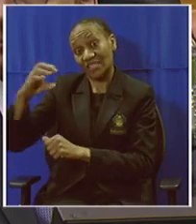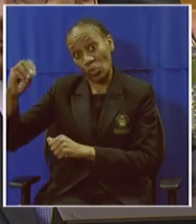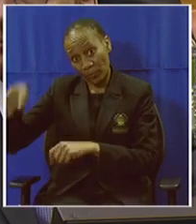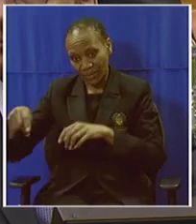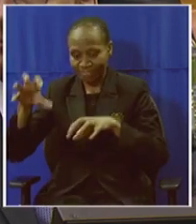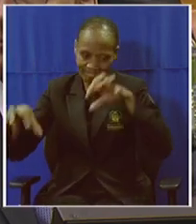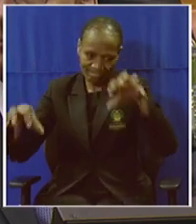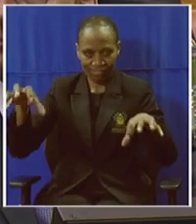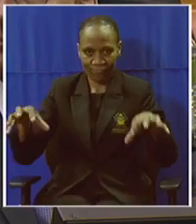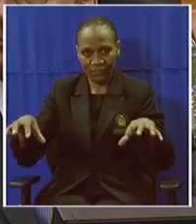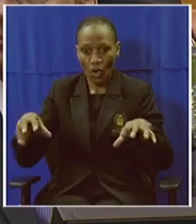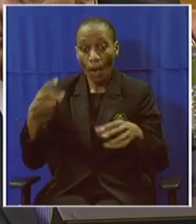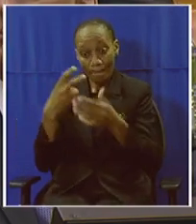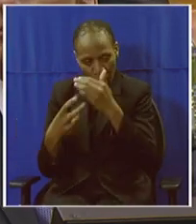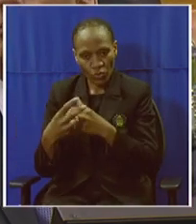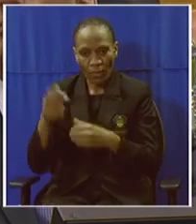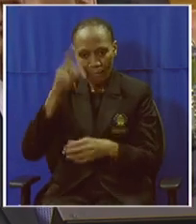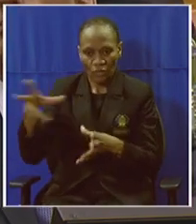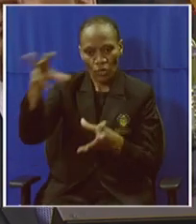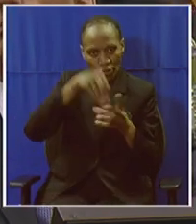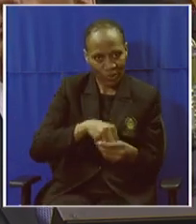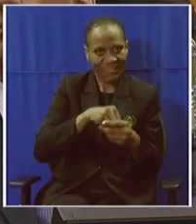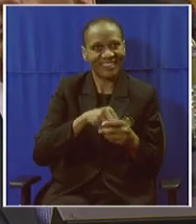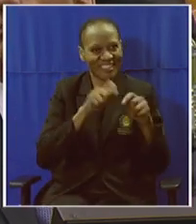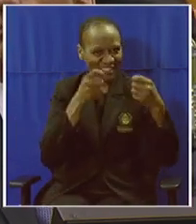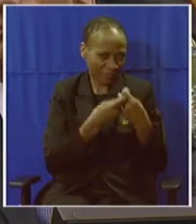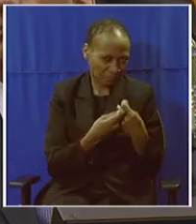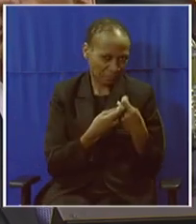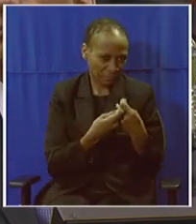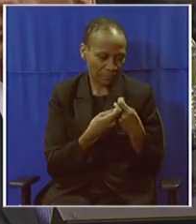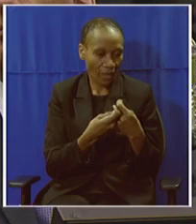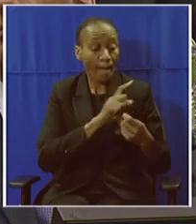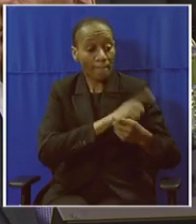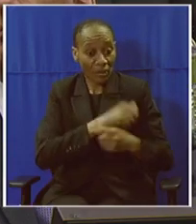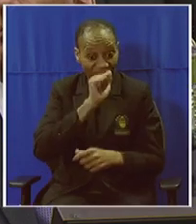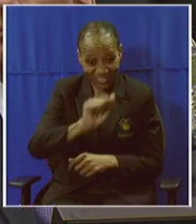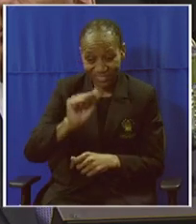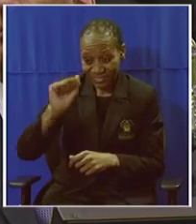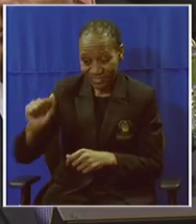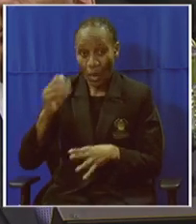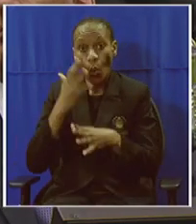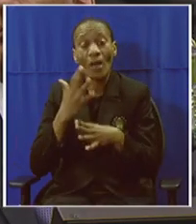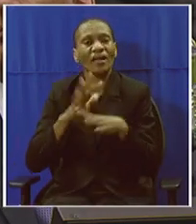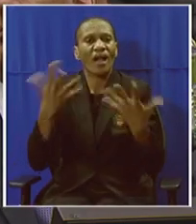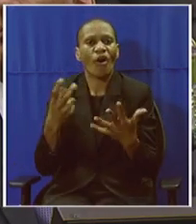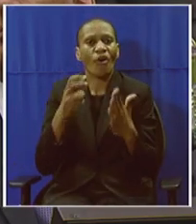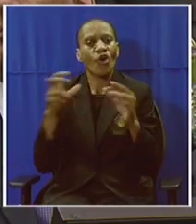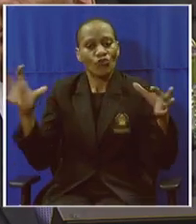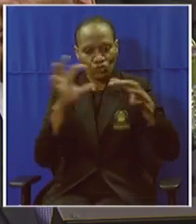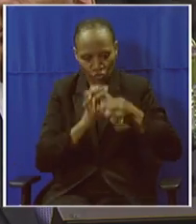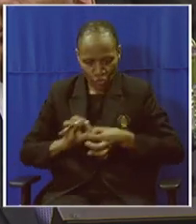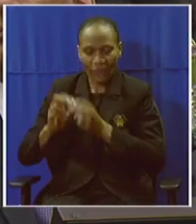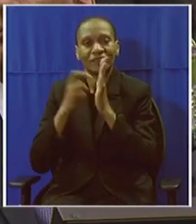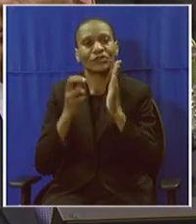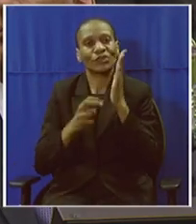included in the above composition. Exercise those powers in joint rule 32 that